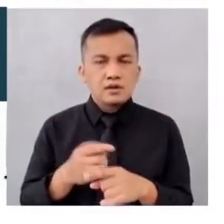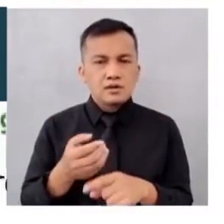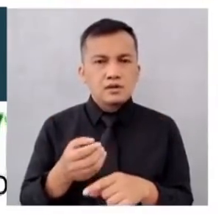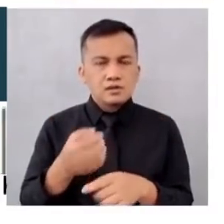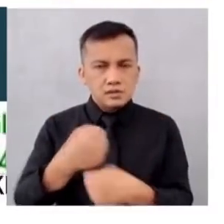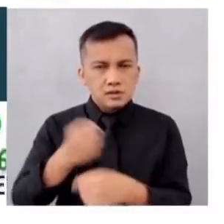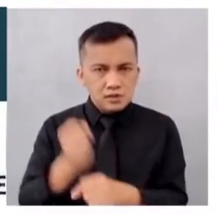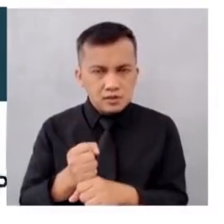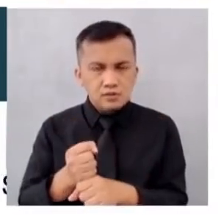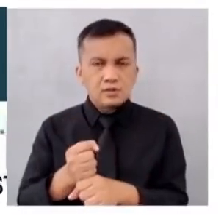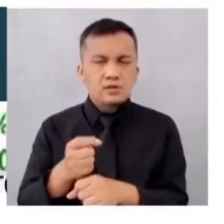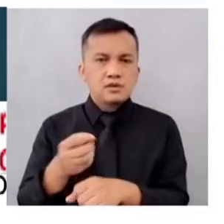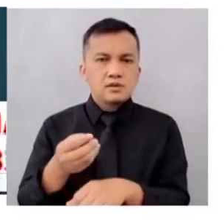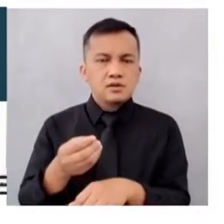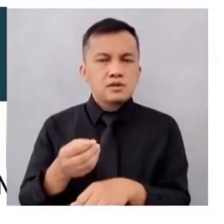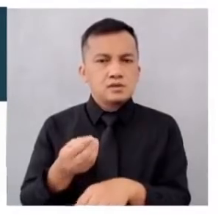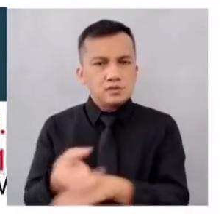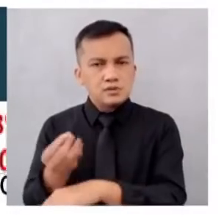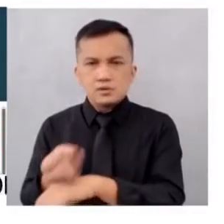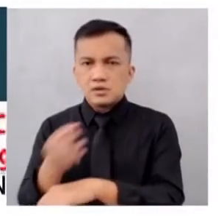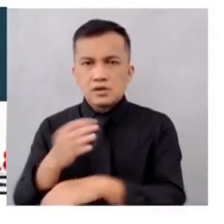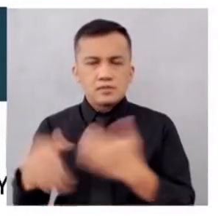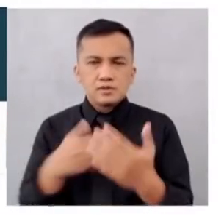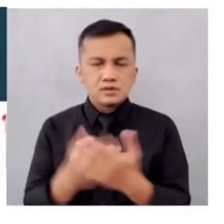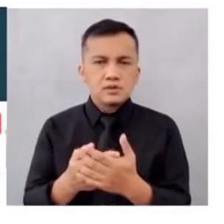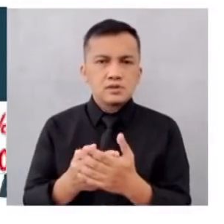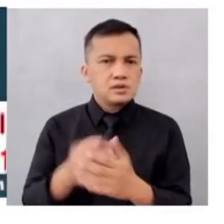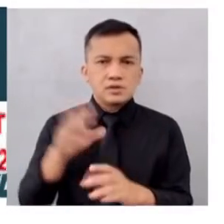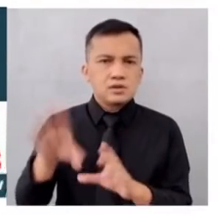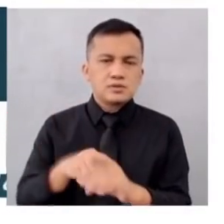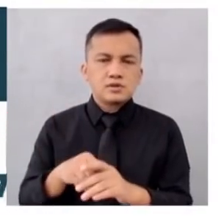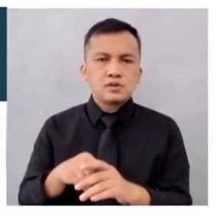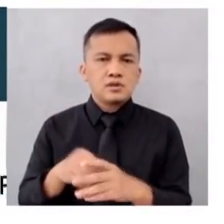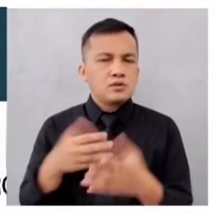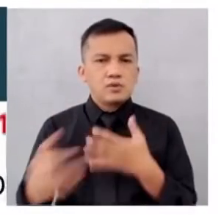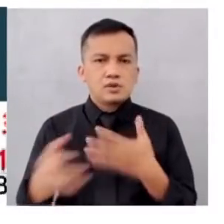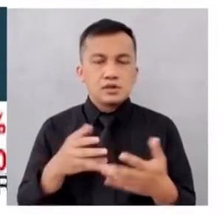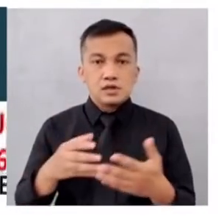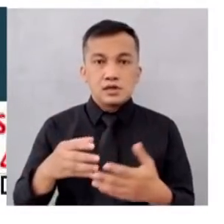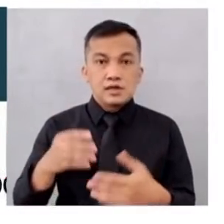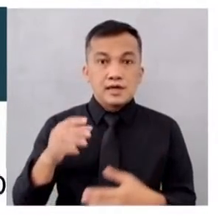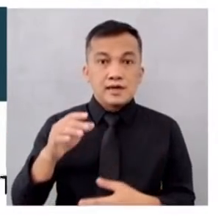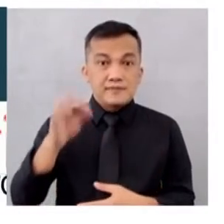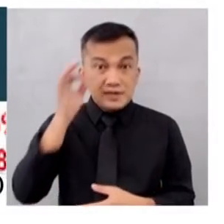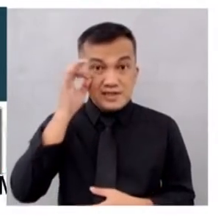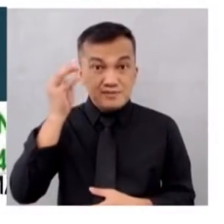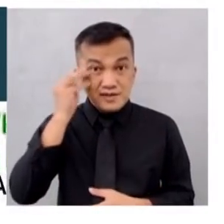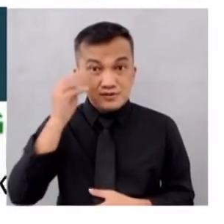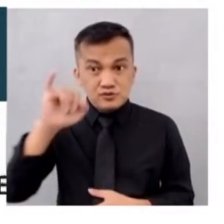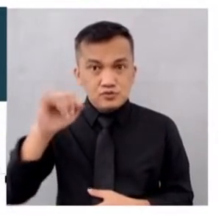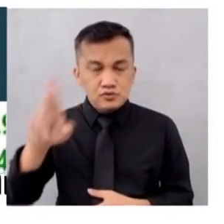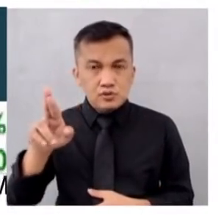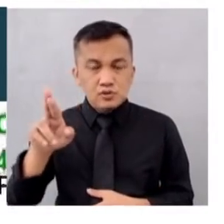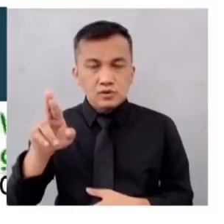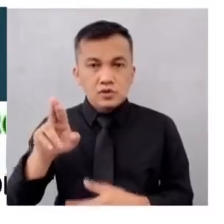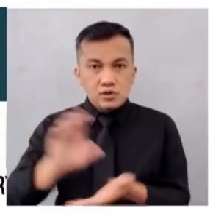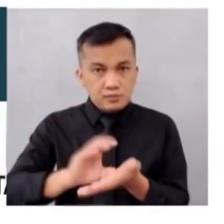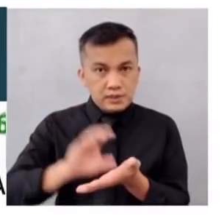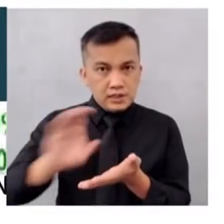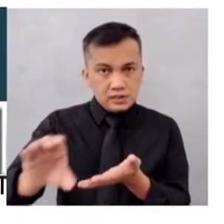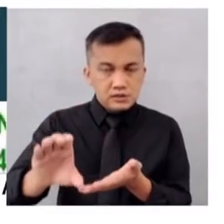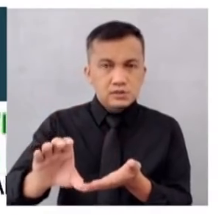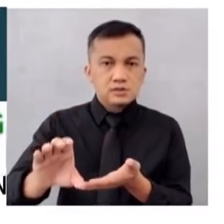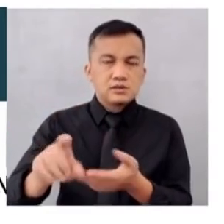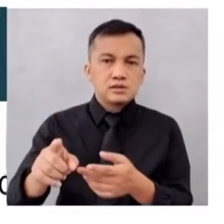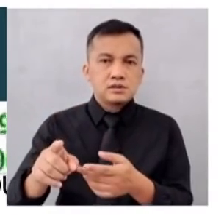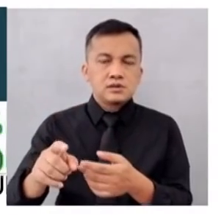hidden by them, everything, including whatever Marcos Jr. Uses to finance his lifestyle, to send his